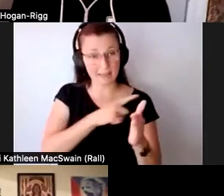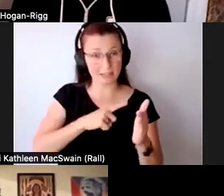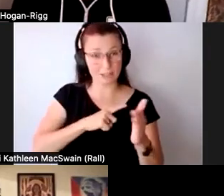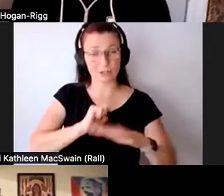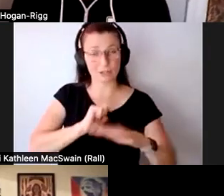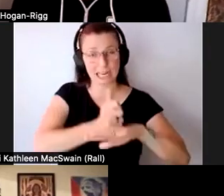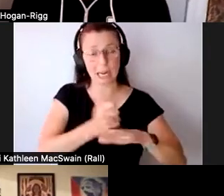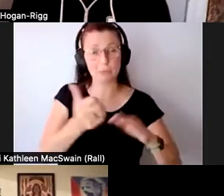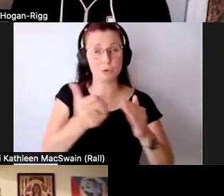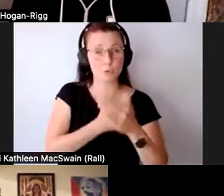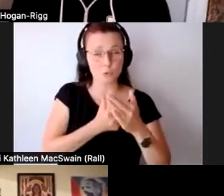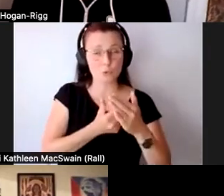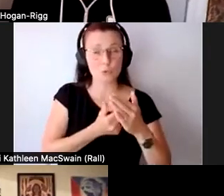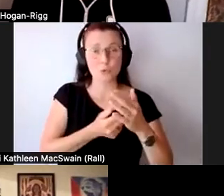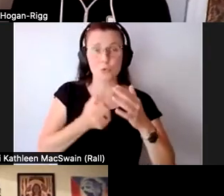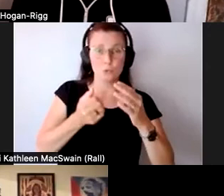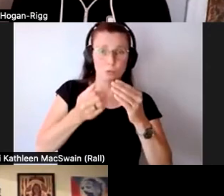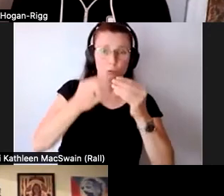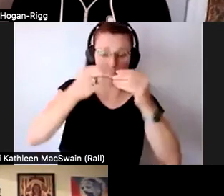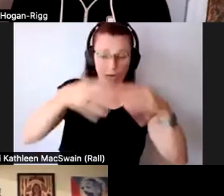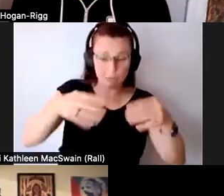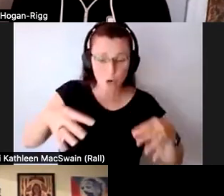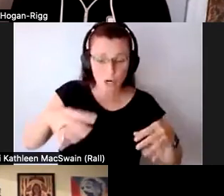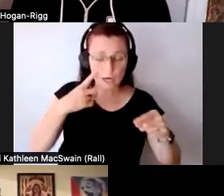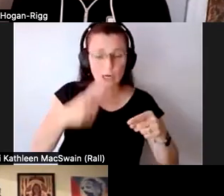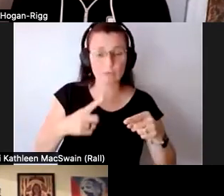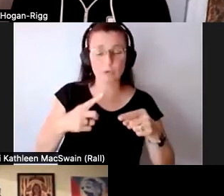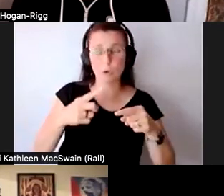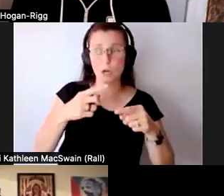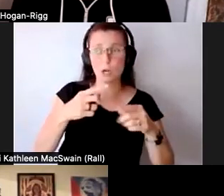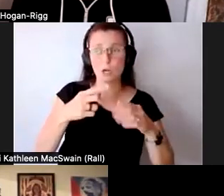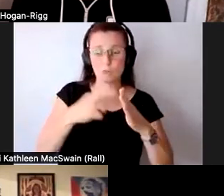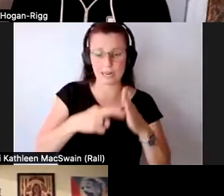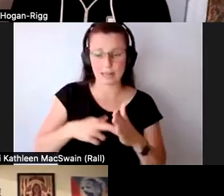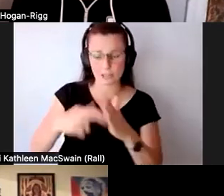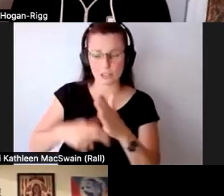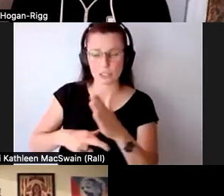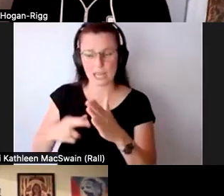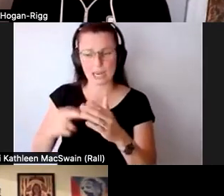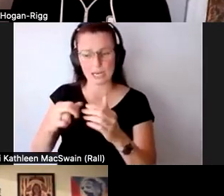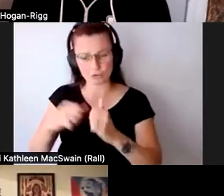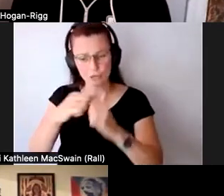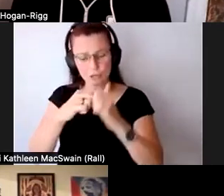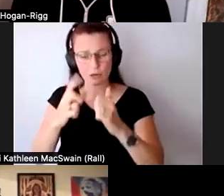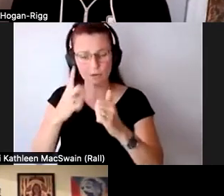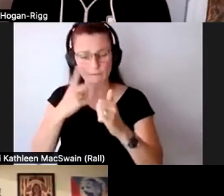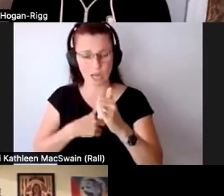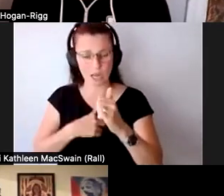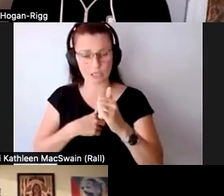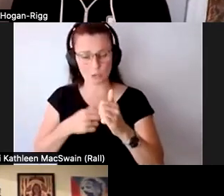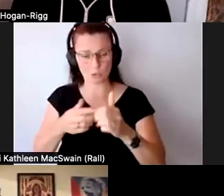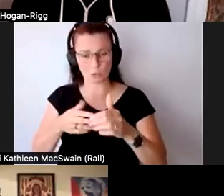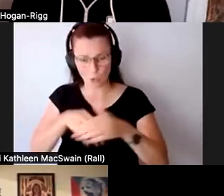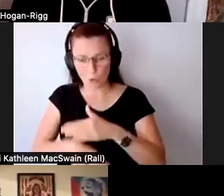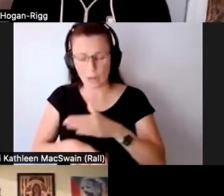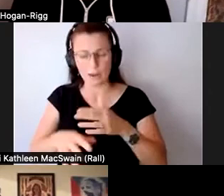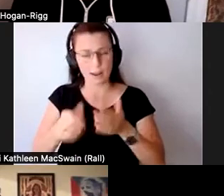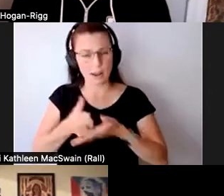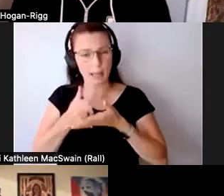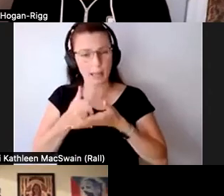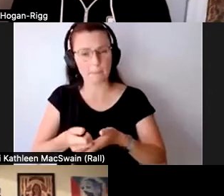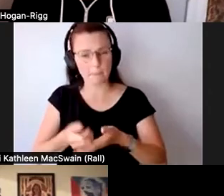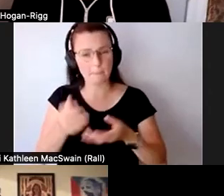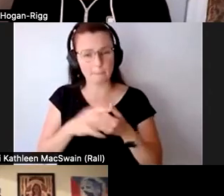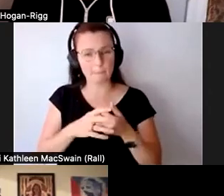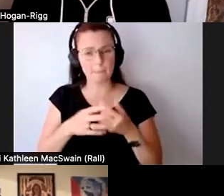create regulations, to create a structure to actually allow this to happen at a state level. That effort is being paralleled now with supervised